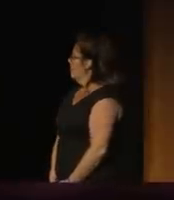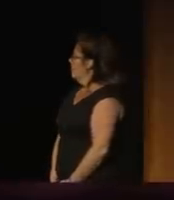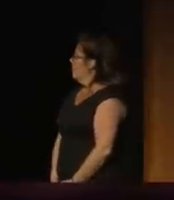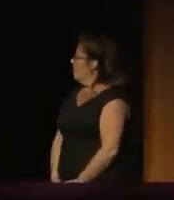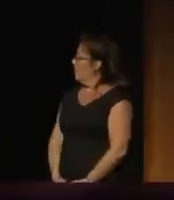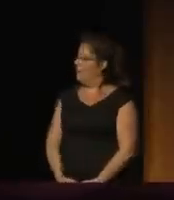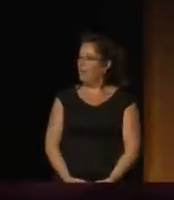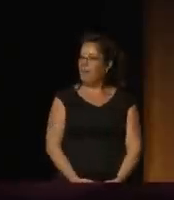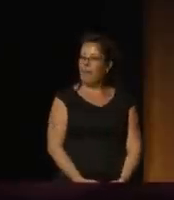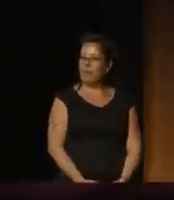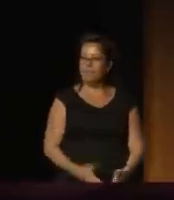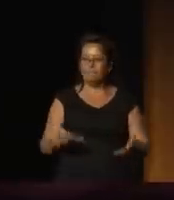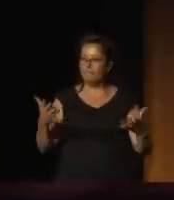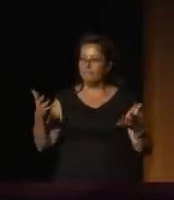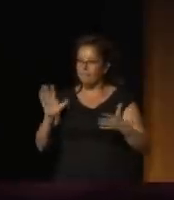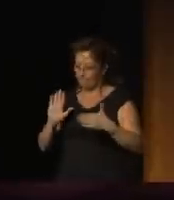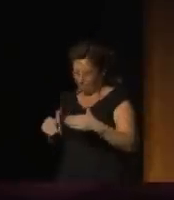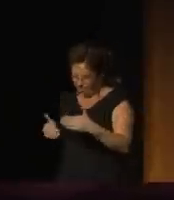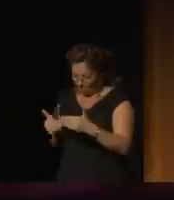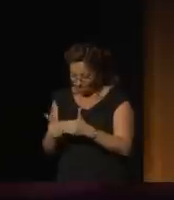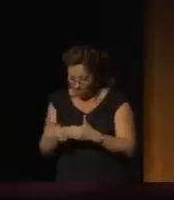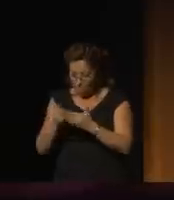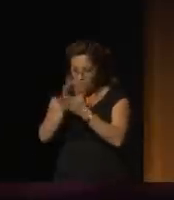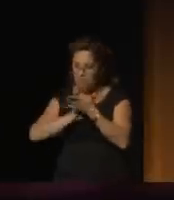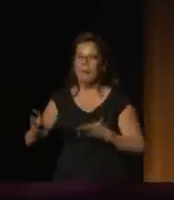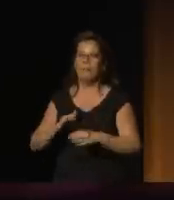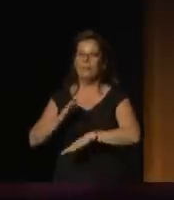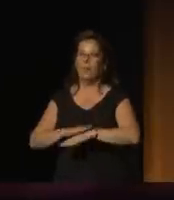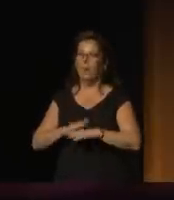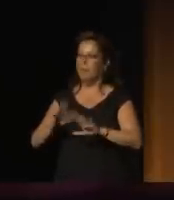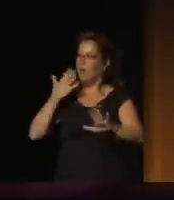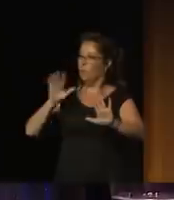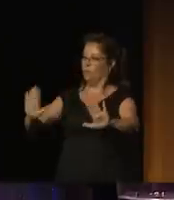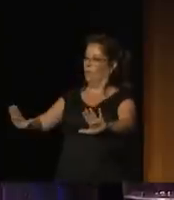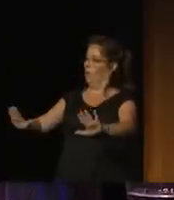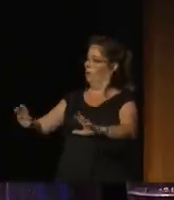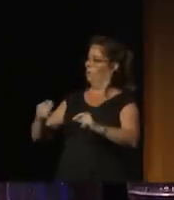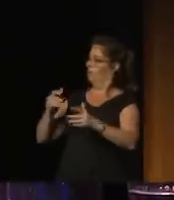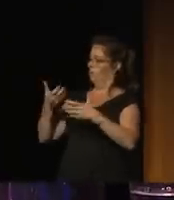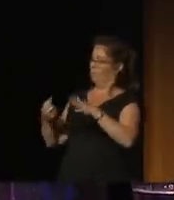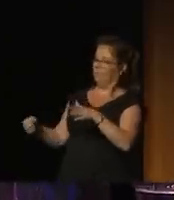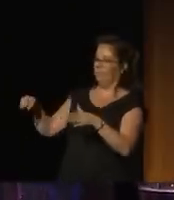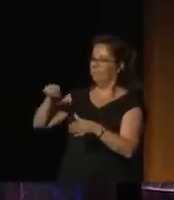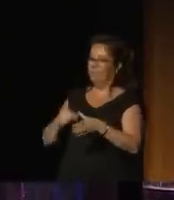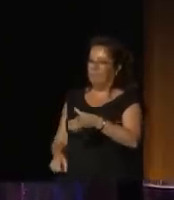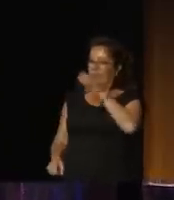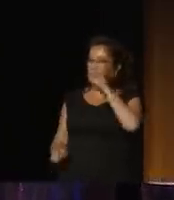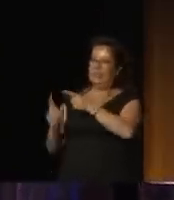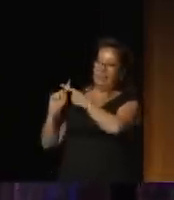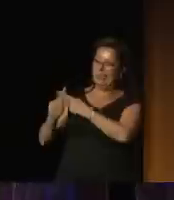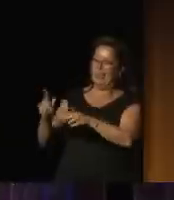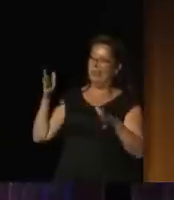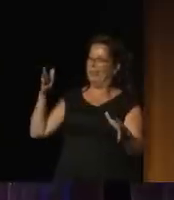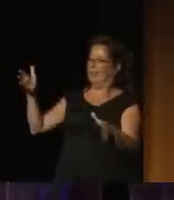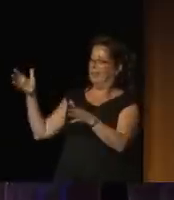I feel so regretful that we've reached the end of the hour. I just want to pull out a bottle of whiskey and keep going, but and everyone else